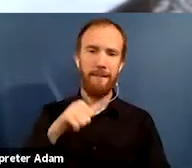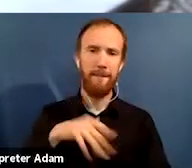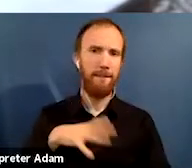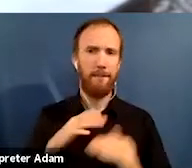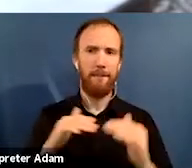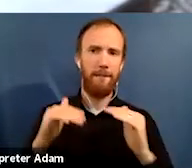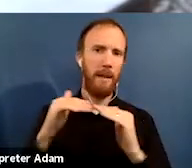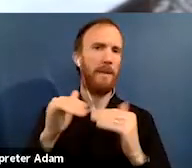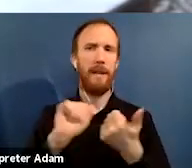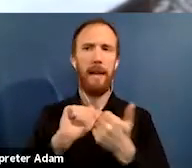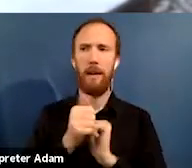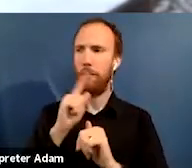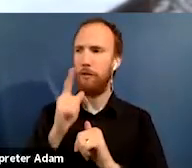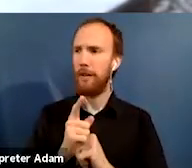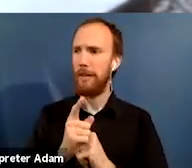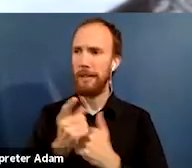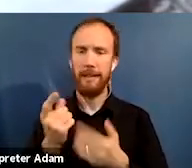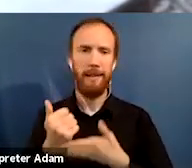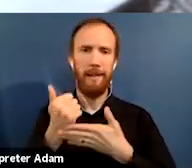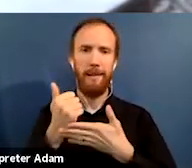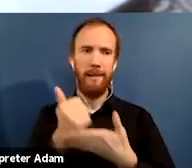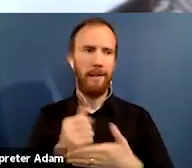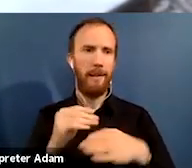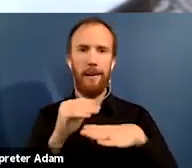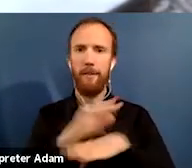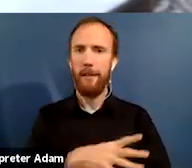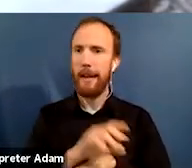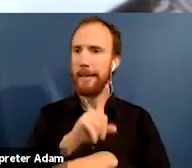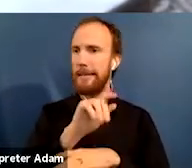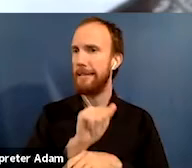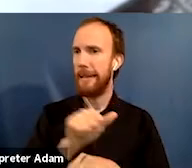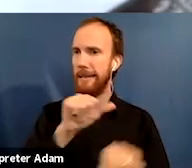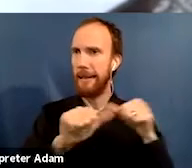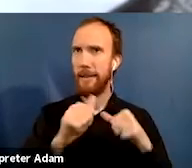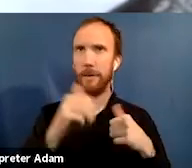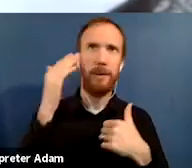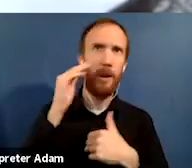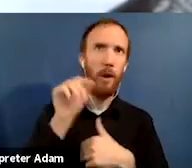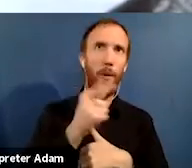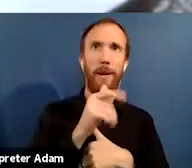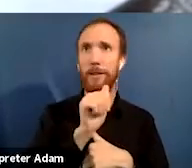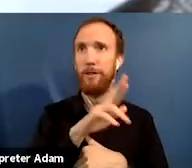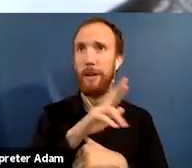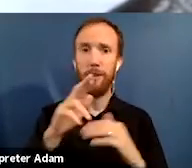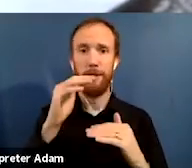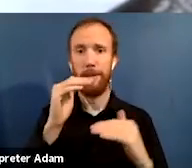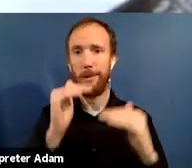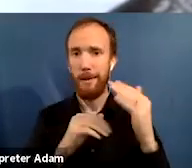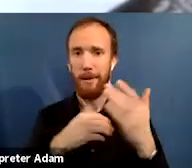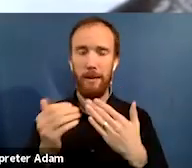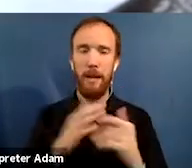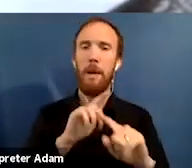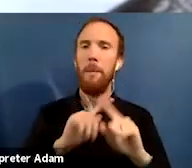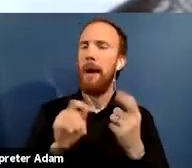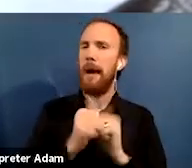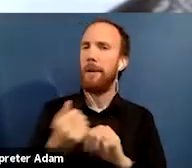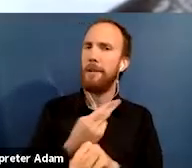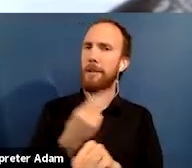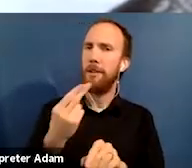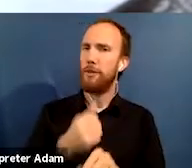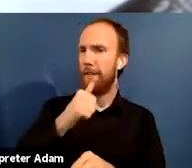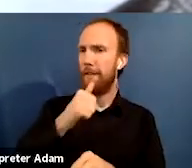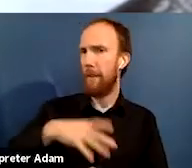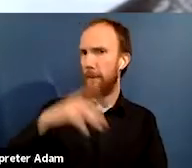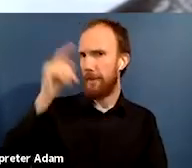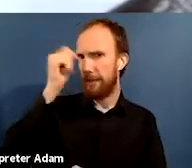practice beyond issues of gender inequality. And so I'm curious, how do you use feminist theory, if you do, to guide your work in data science?